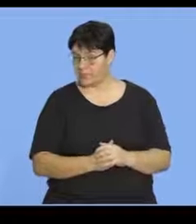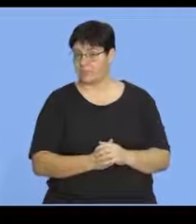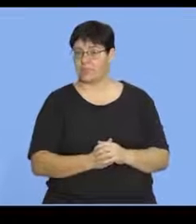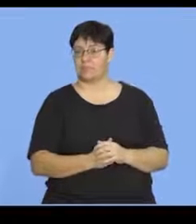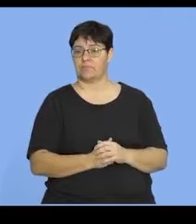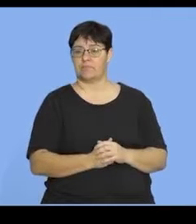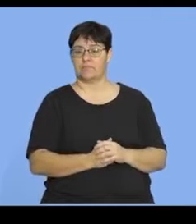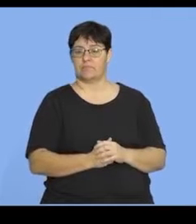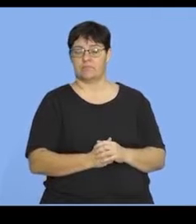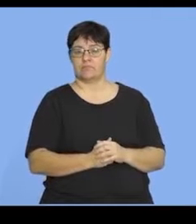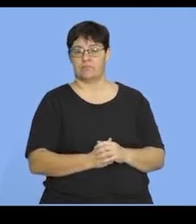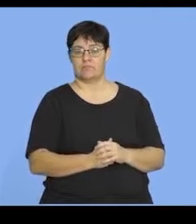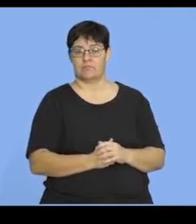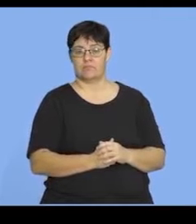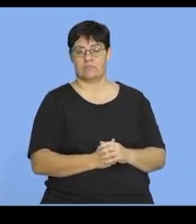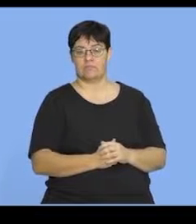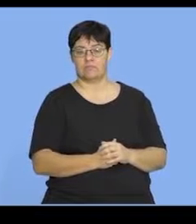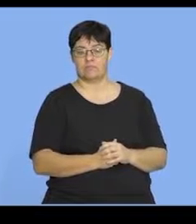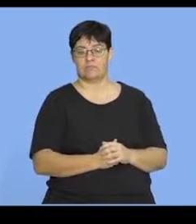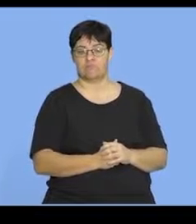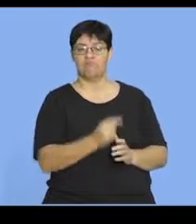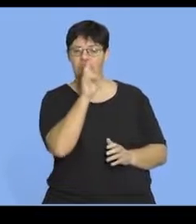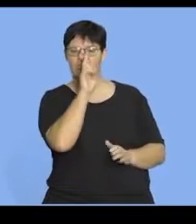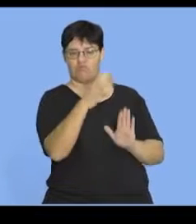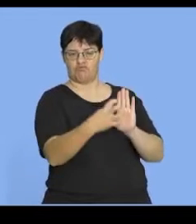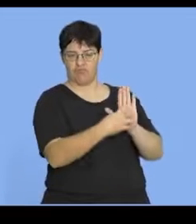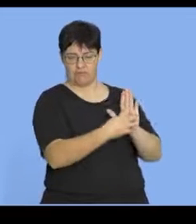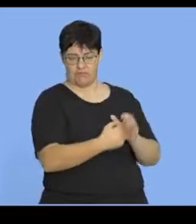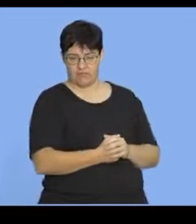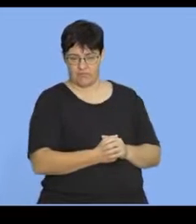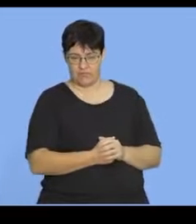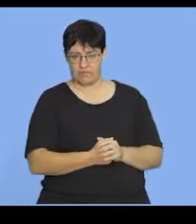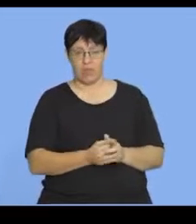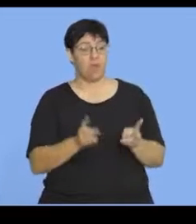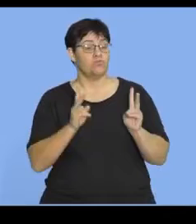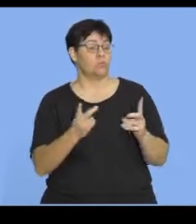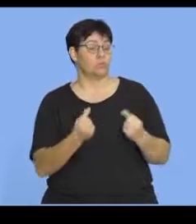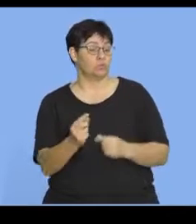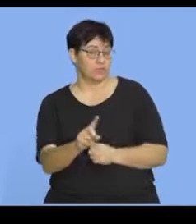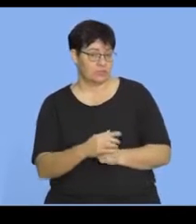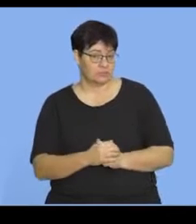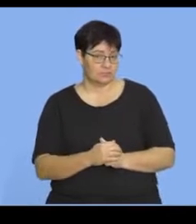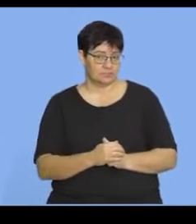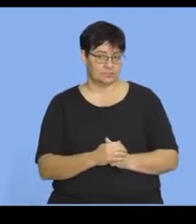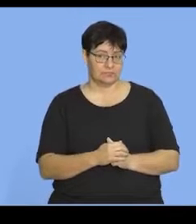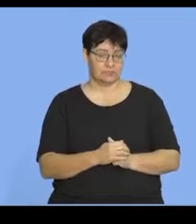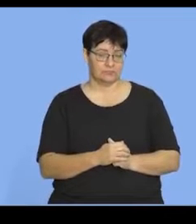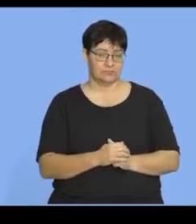So, if we look at it as a graph, what we would normally do is we